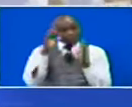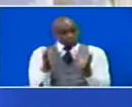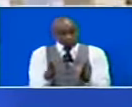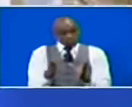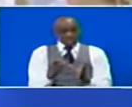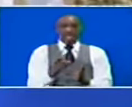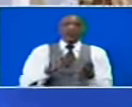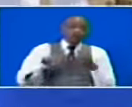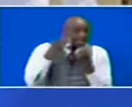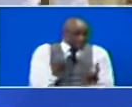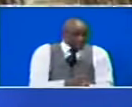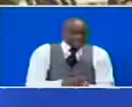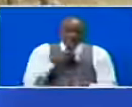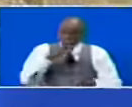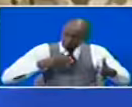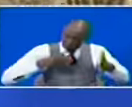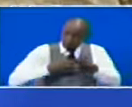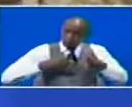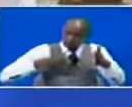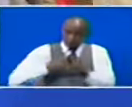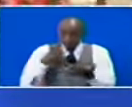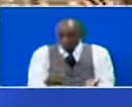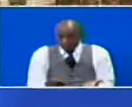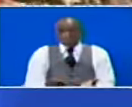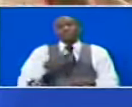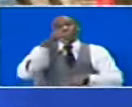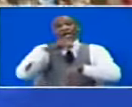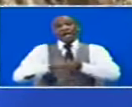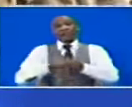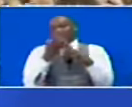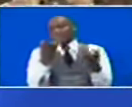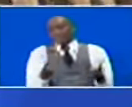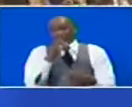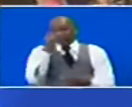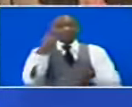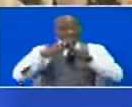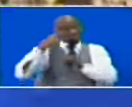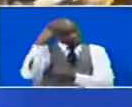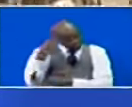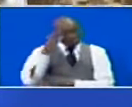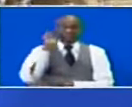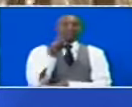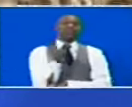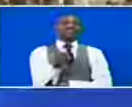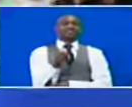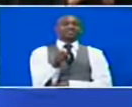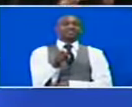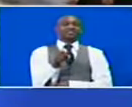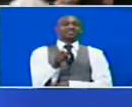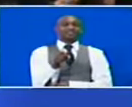one win by blocking the duo from attaining the mandatory 50+1% of all the